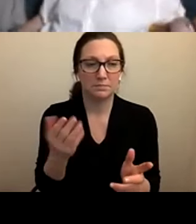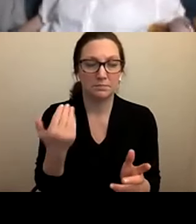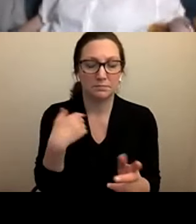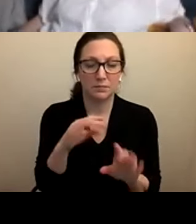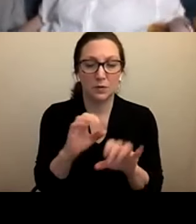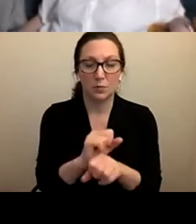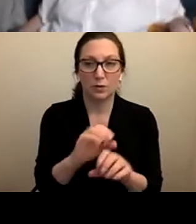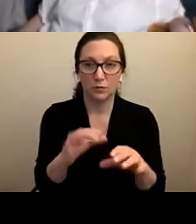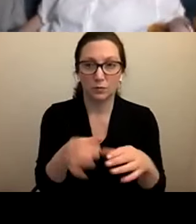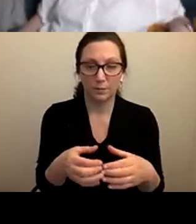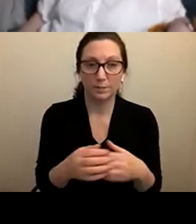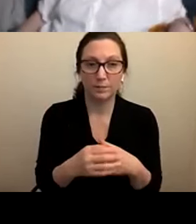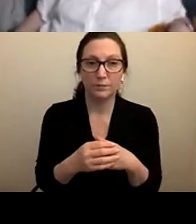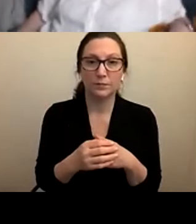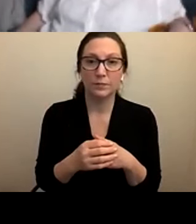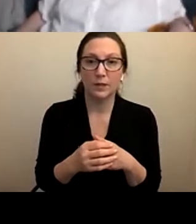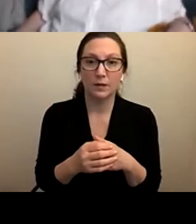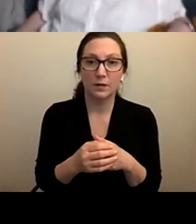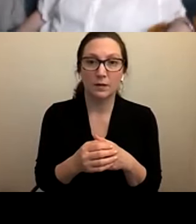But before I do that, I want to